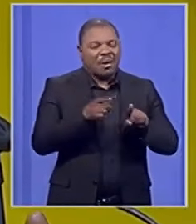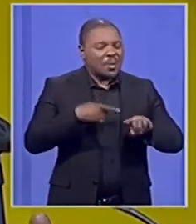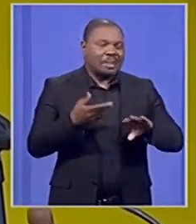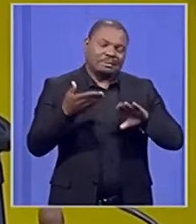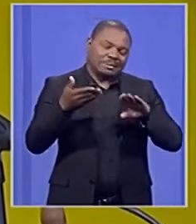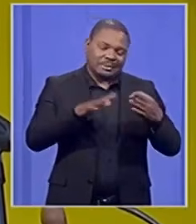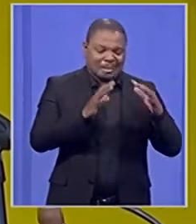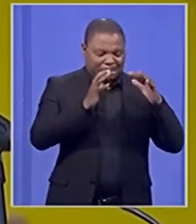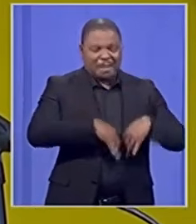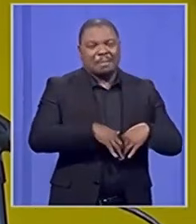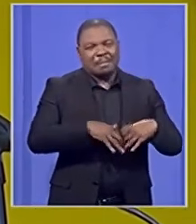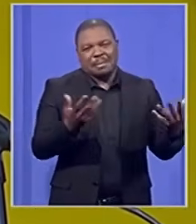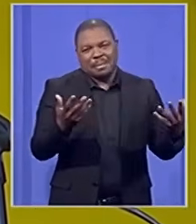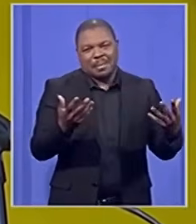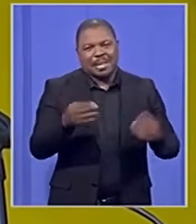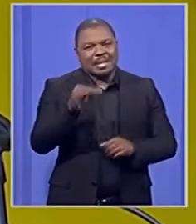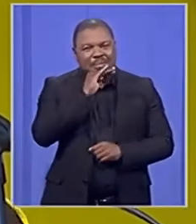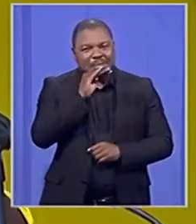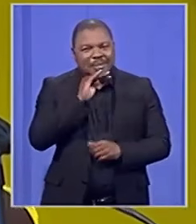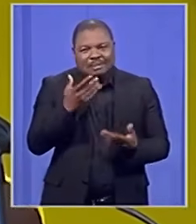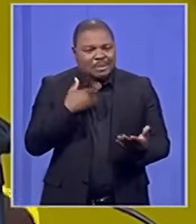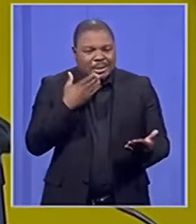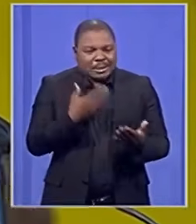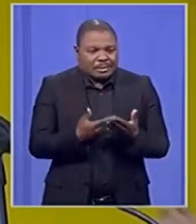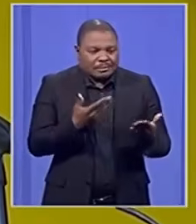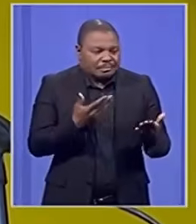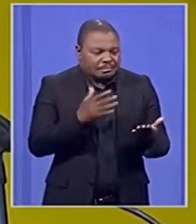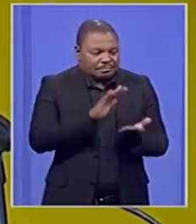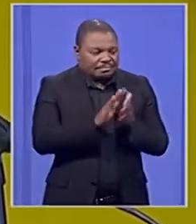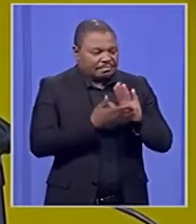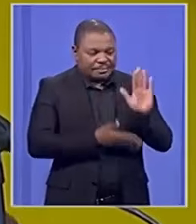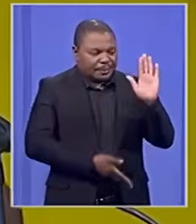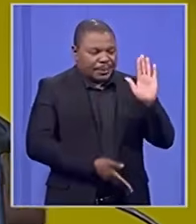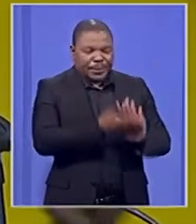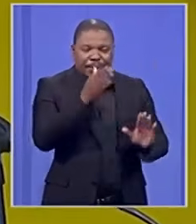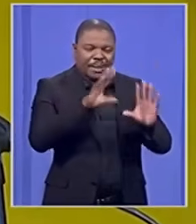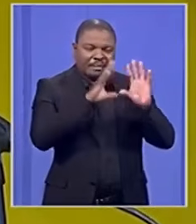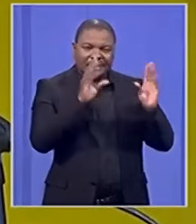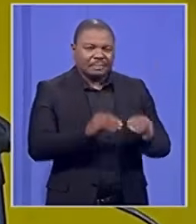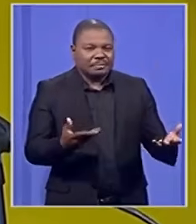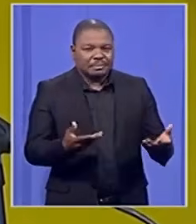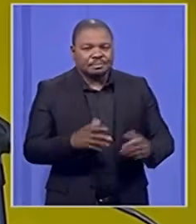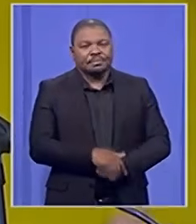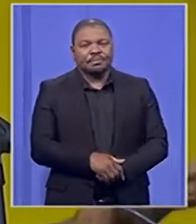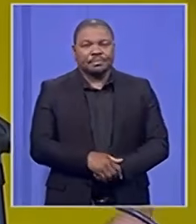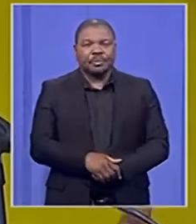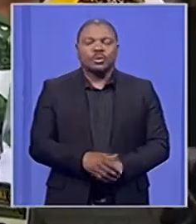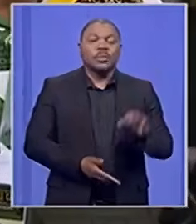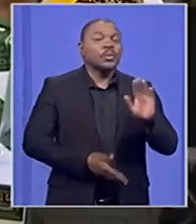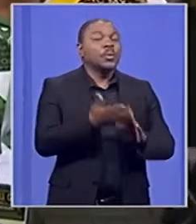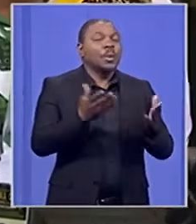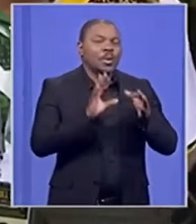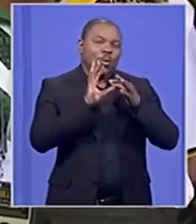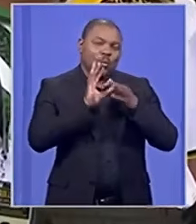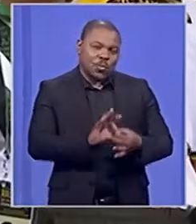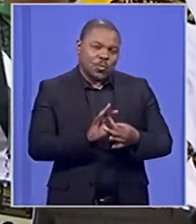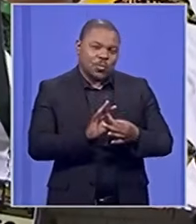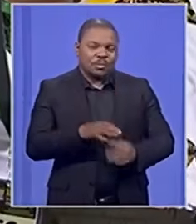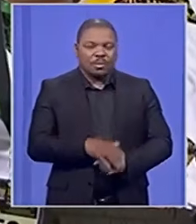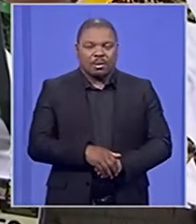It basically means we may just as well all pack up and go home. Mopresidente wa ANC